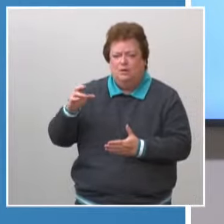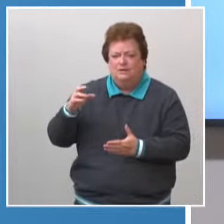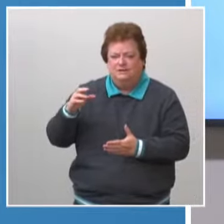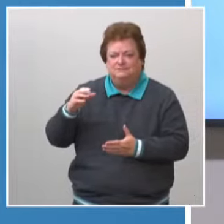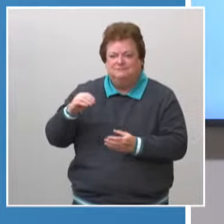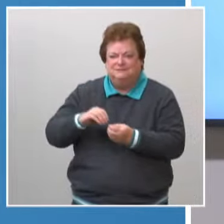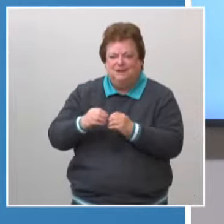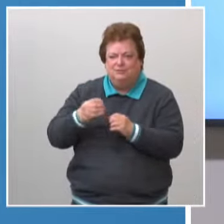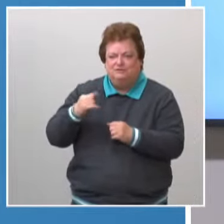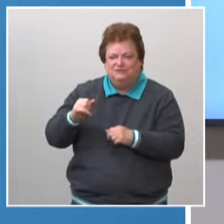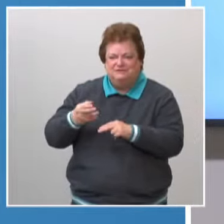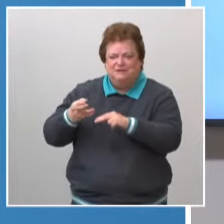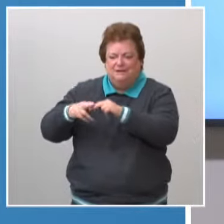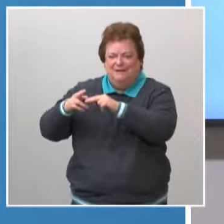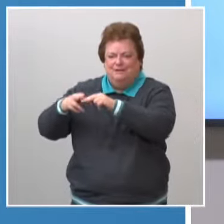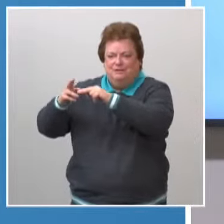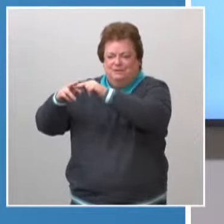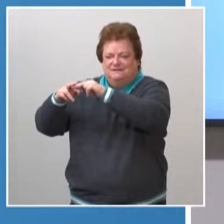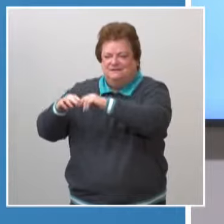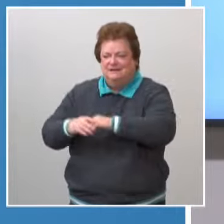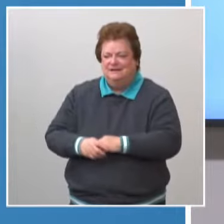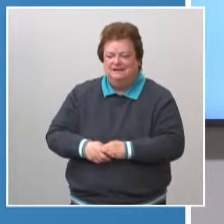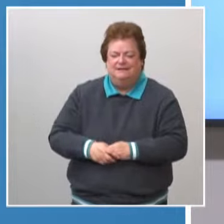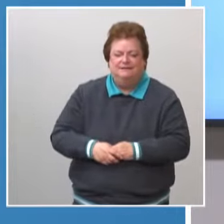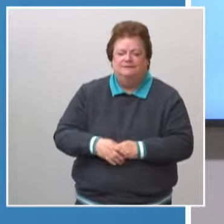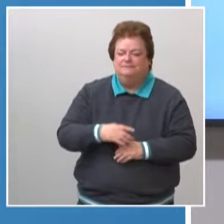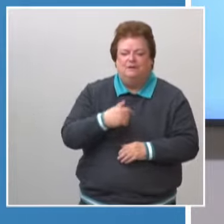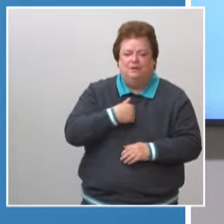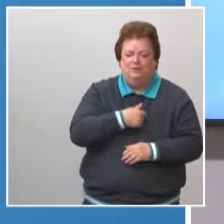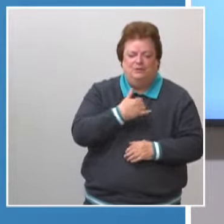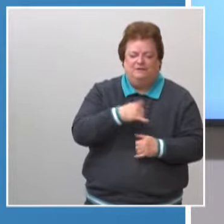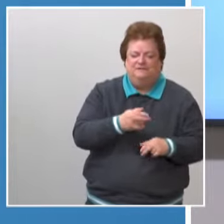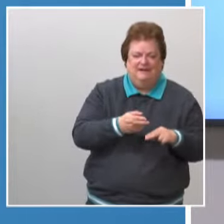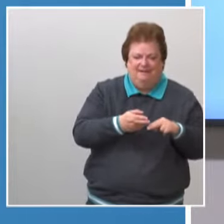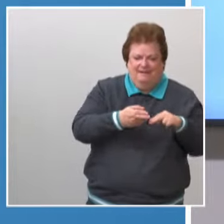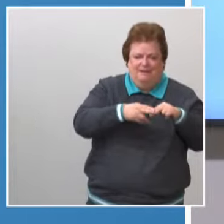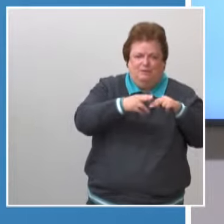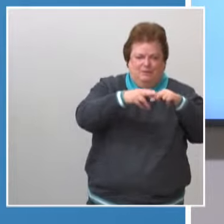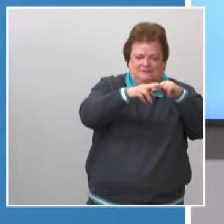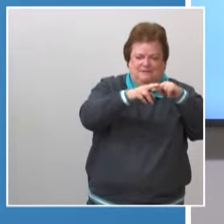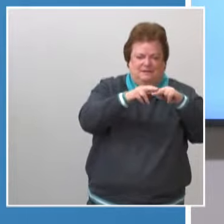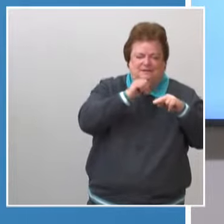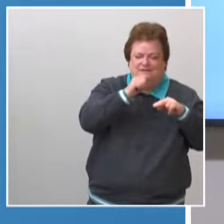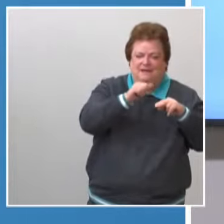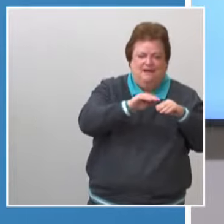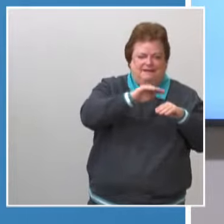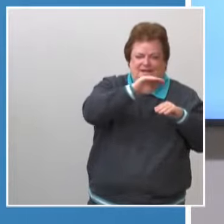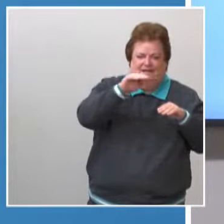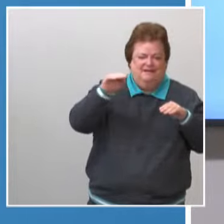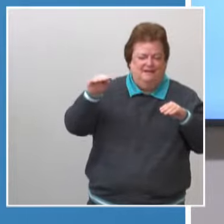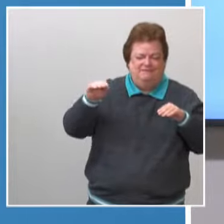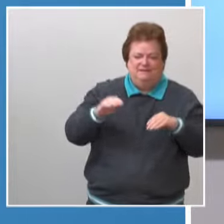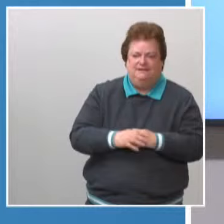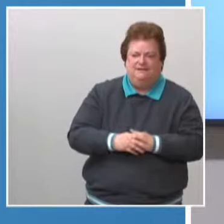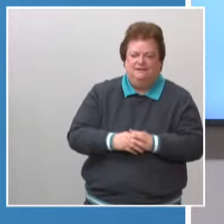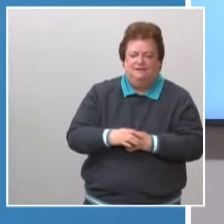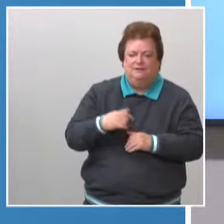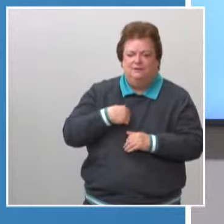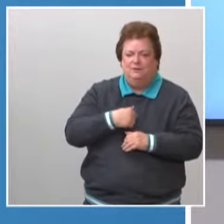increasing case numbers? We're still increasing cases right now. We're not leveling. We're